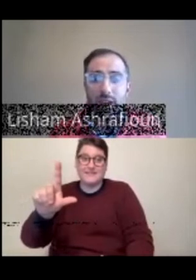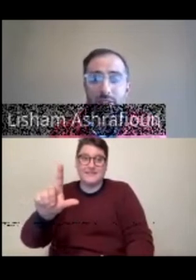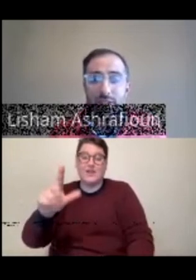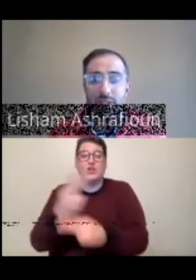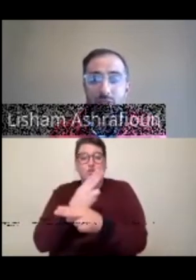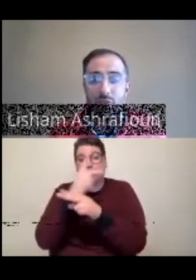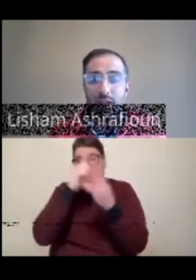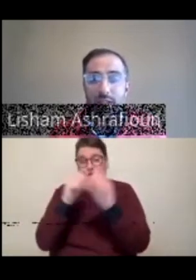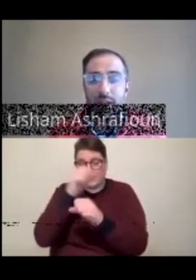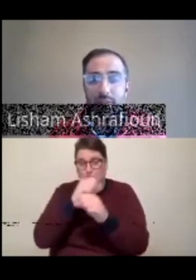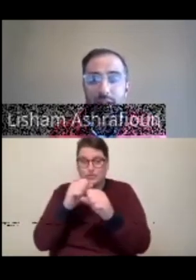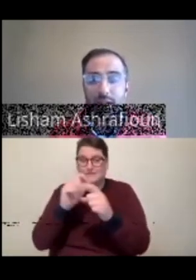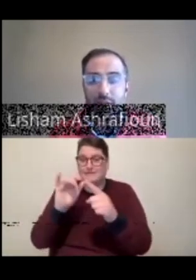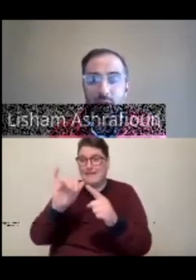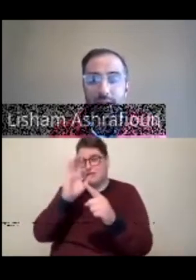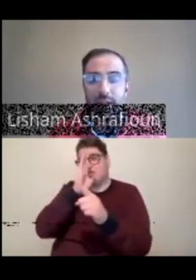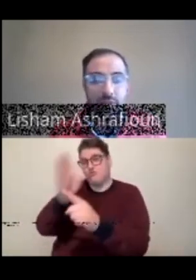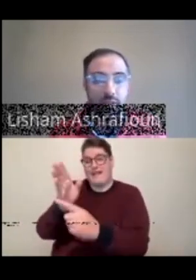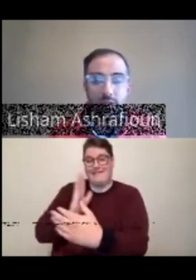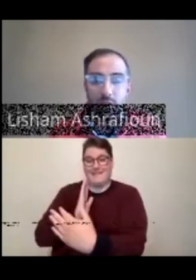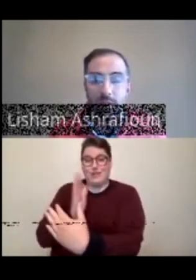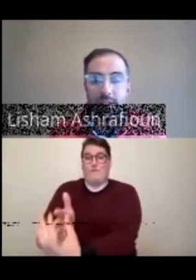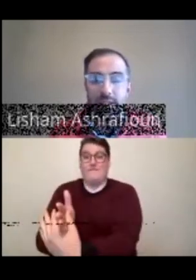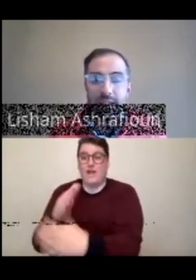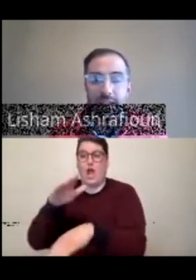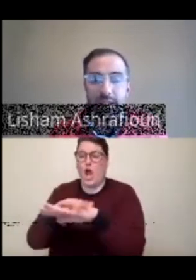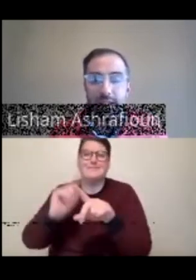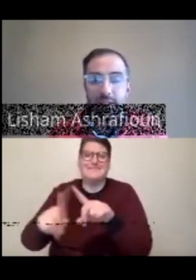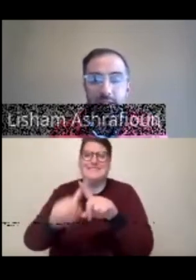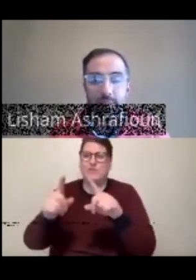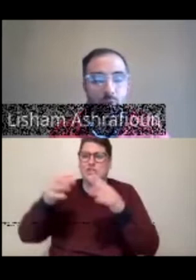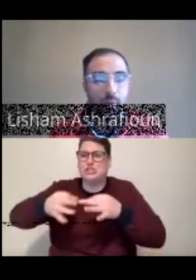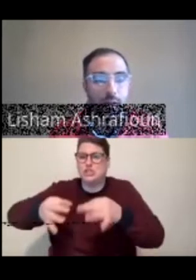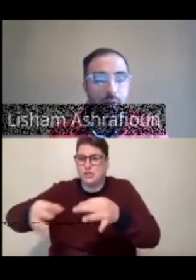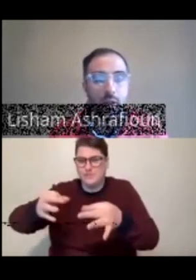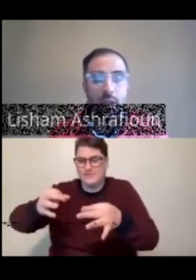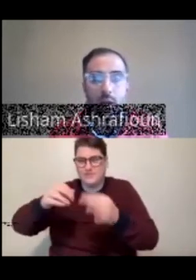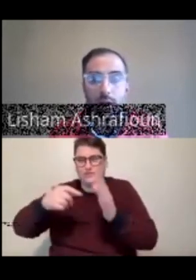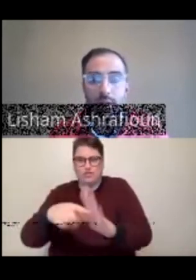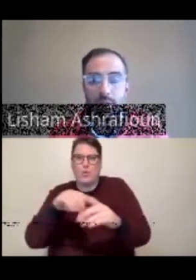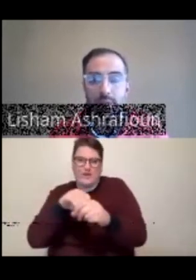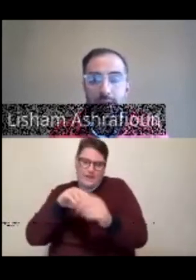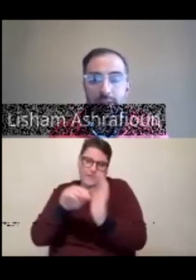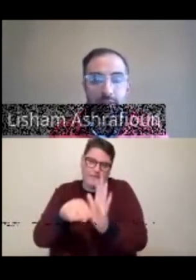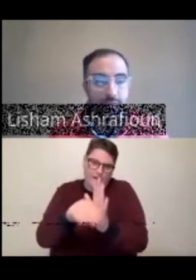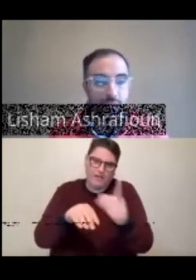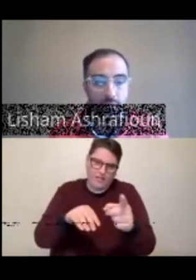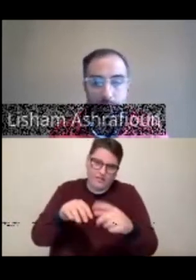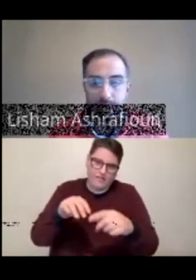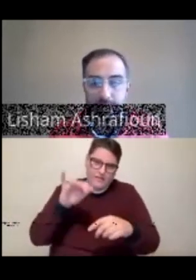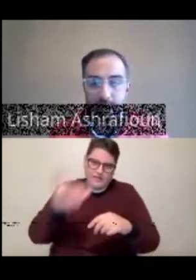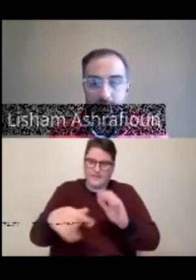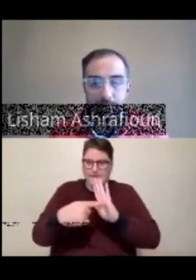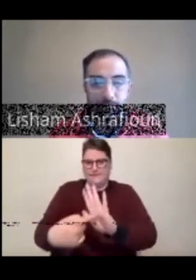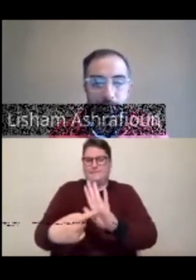utilized strategies to directly intervene on a variety of the determinants indicated in the conceptual model that was depicted in the figure from